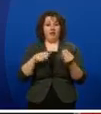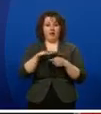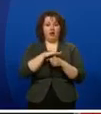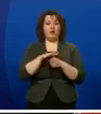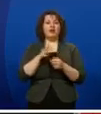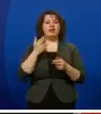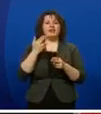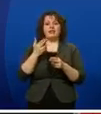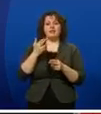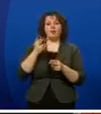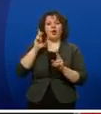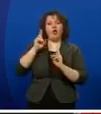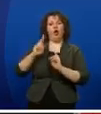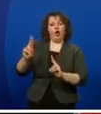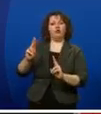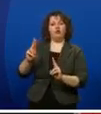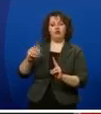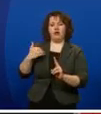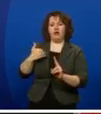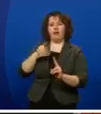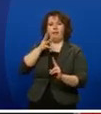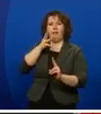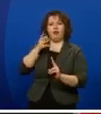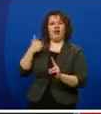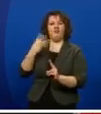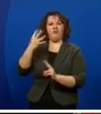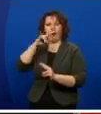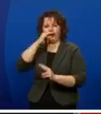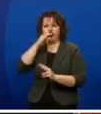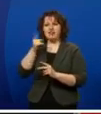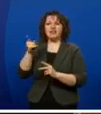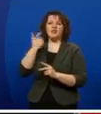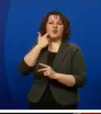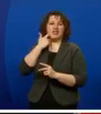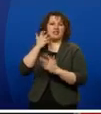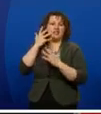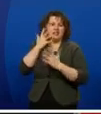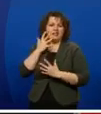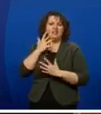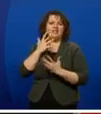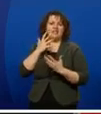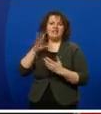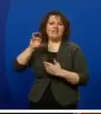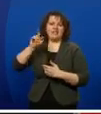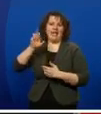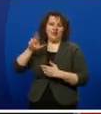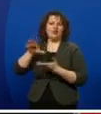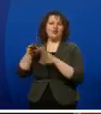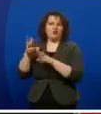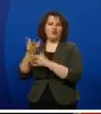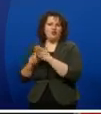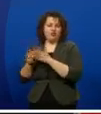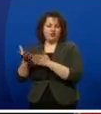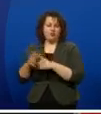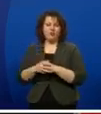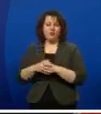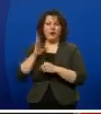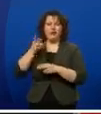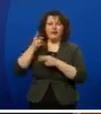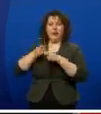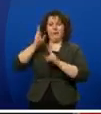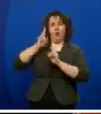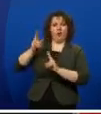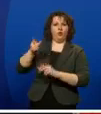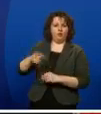of 4 in our community who sadly recently lost her battle to cancer. As we